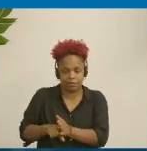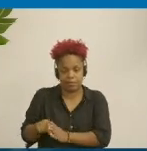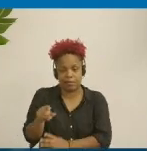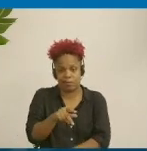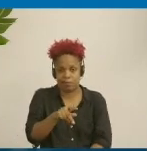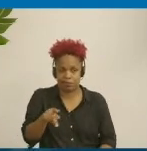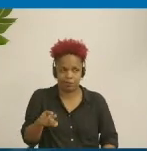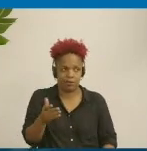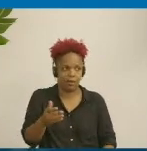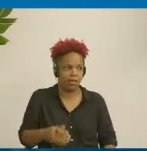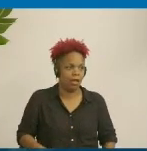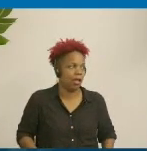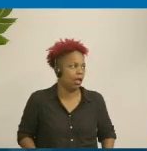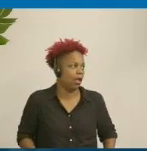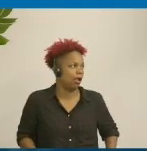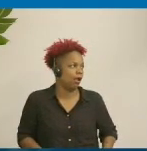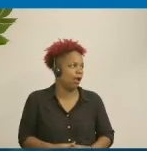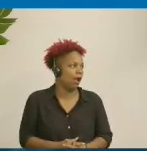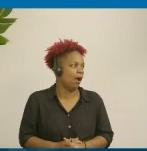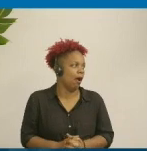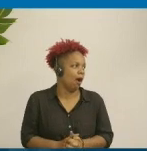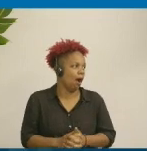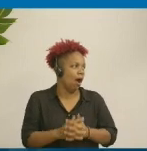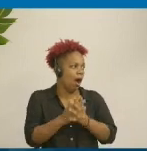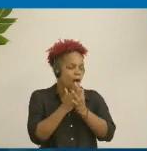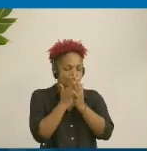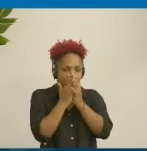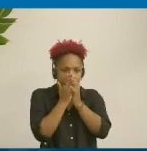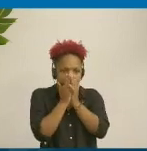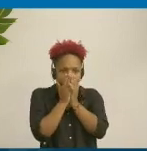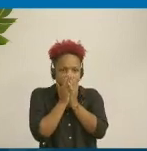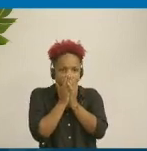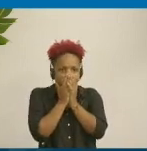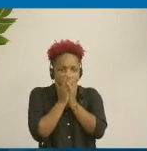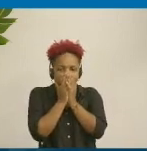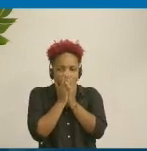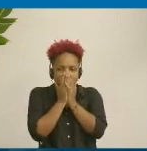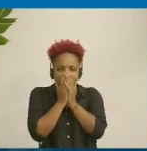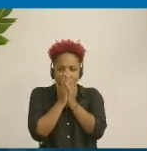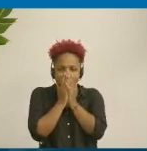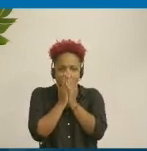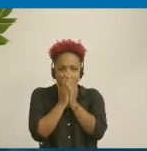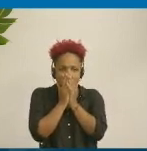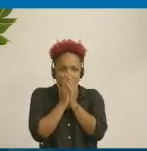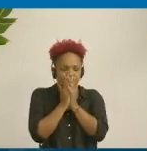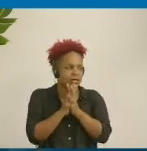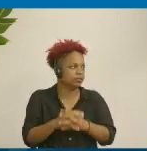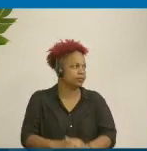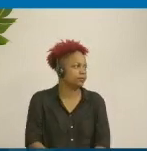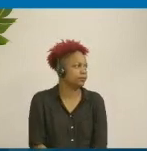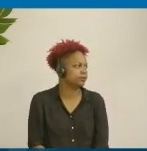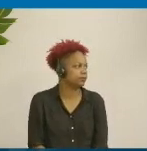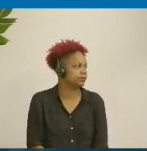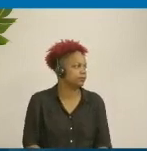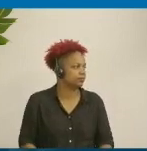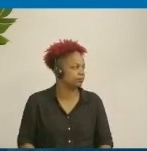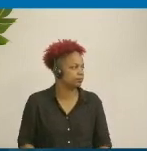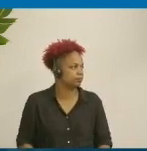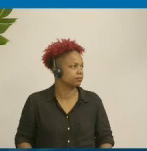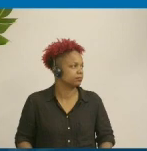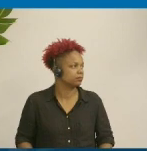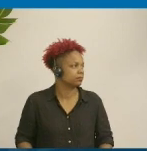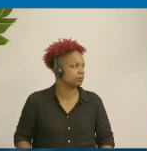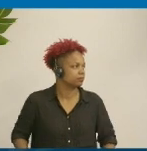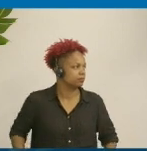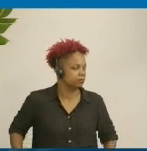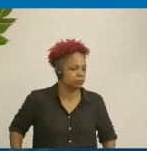Well, First of all, I want to thank you for the invitation. It